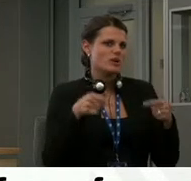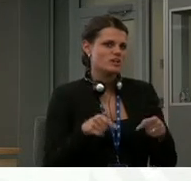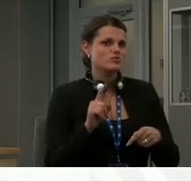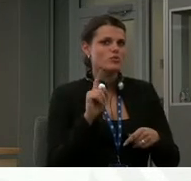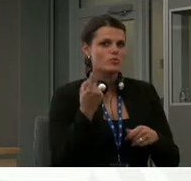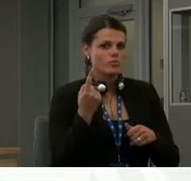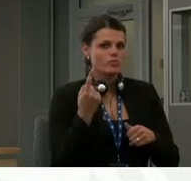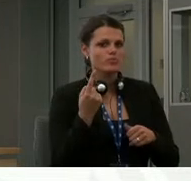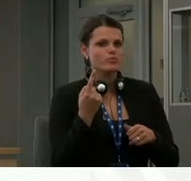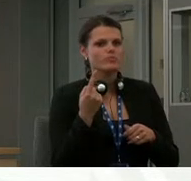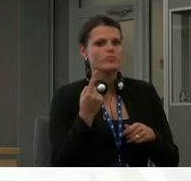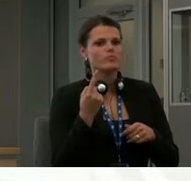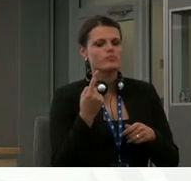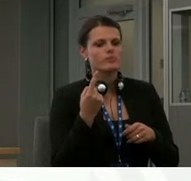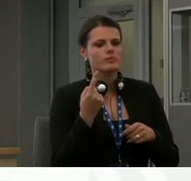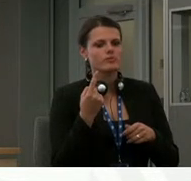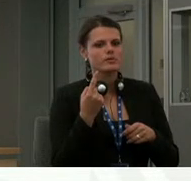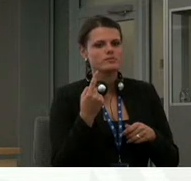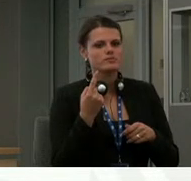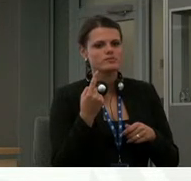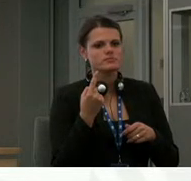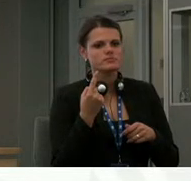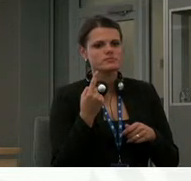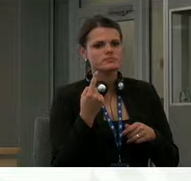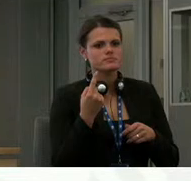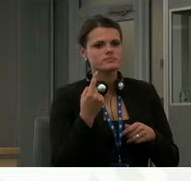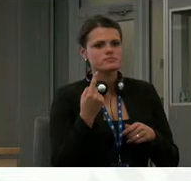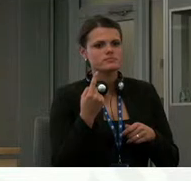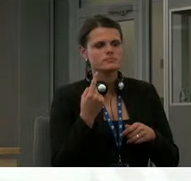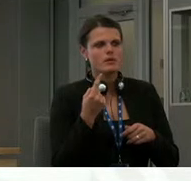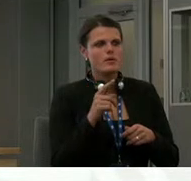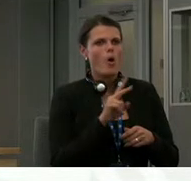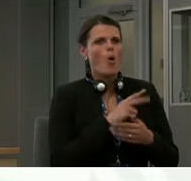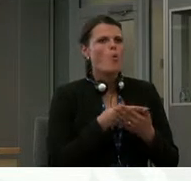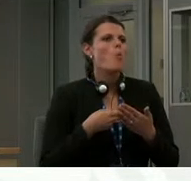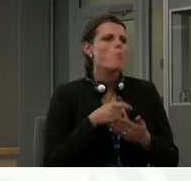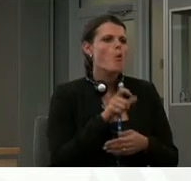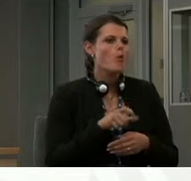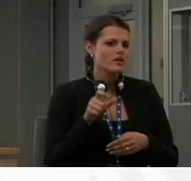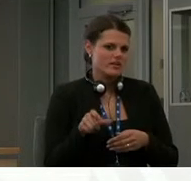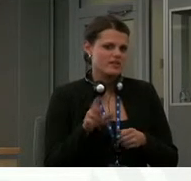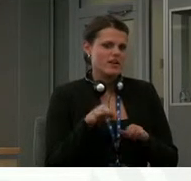first victims, or to say it better, the